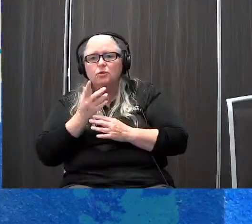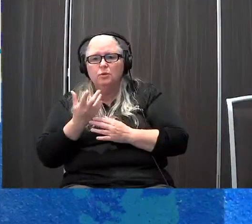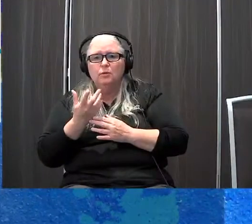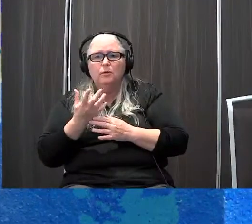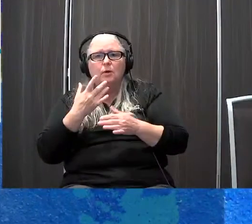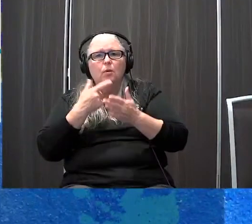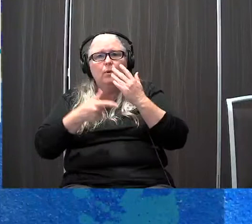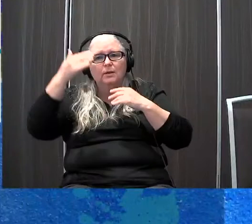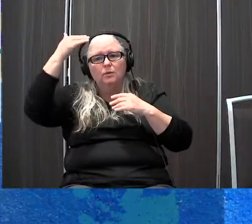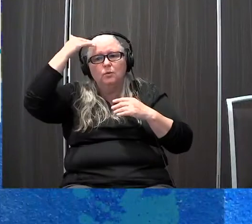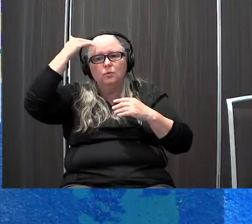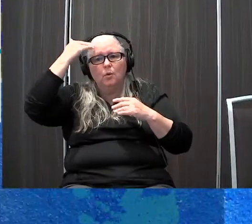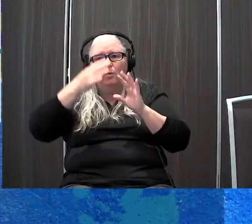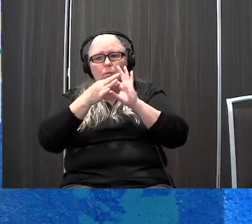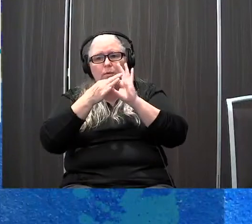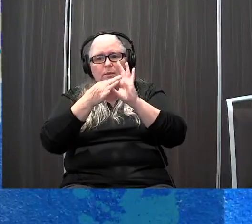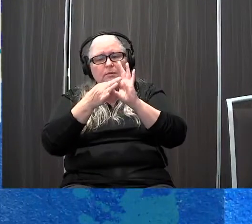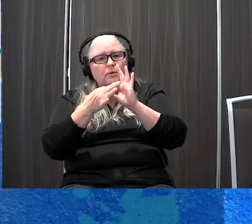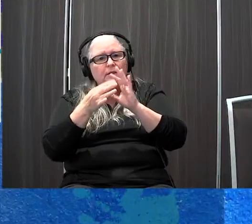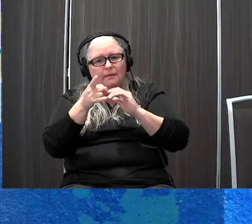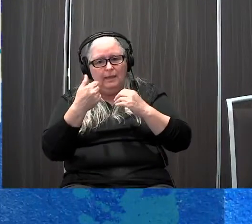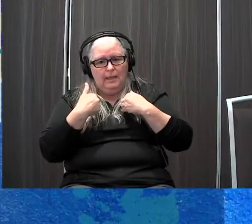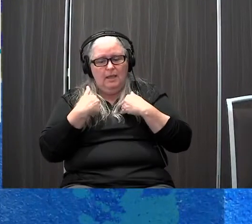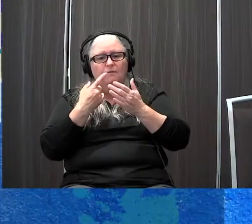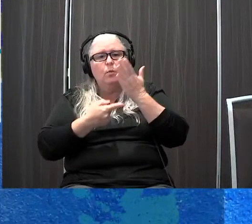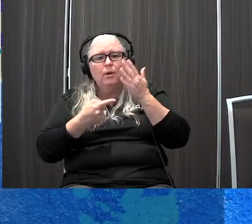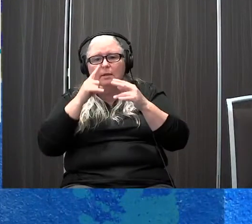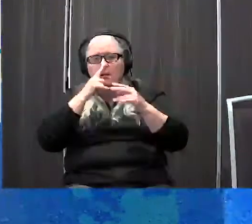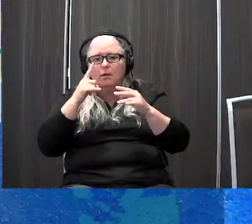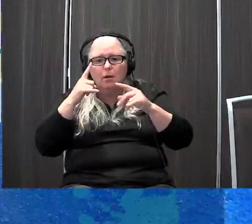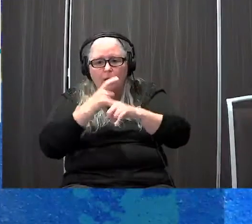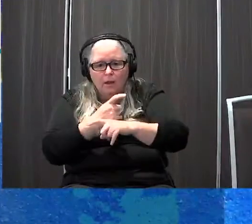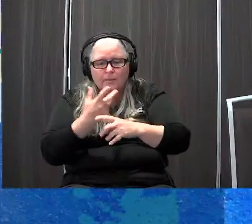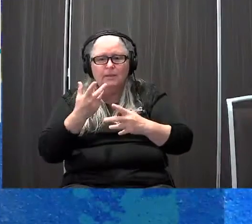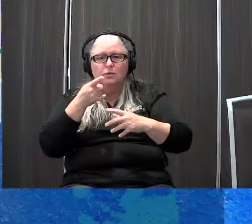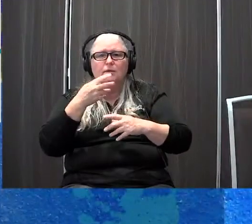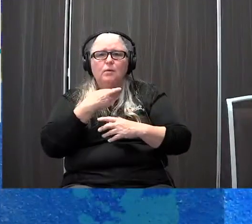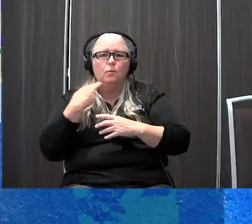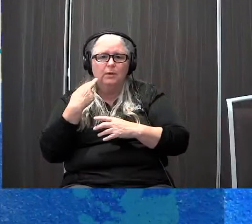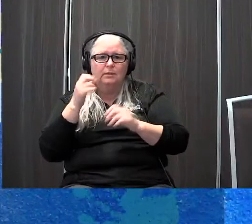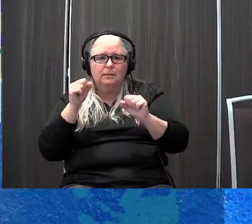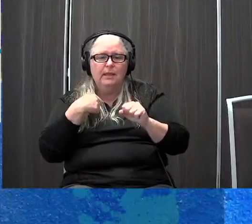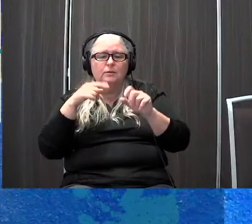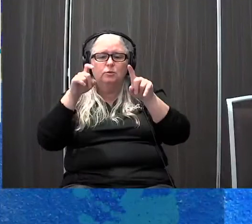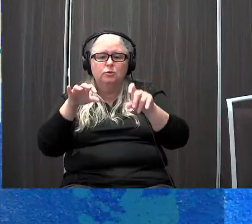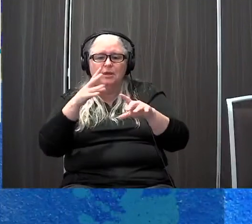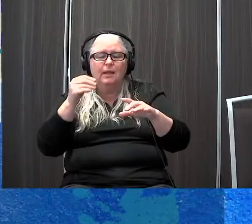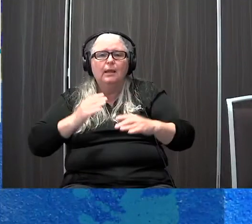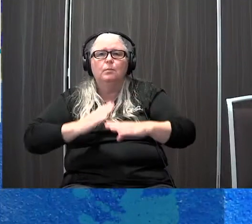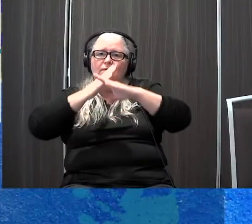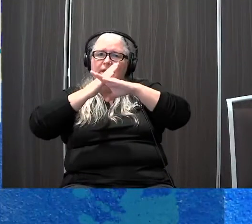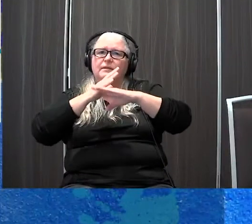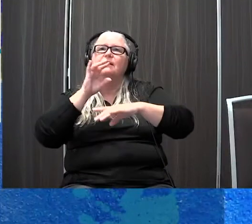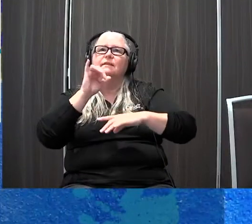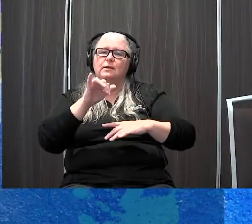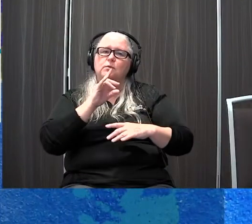what known associations they may have, what complications are they at risk for, so that we can screen and prevent. That is a huge part